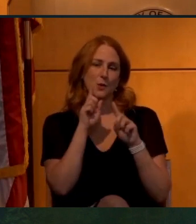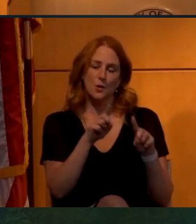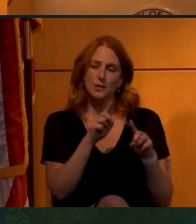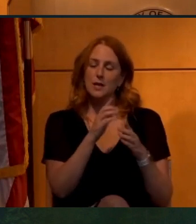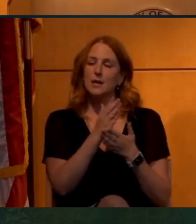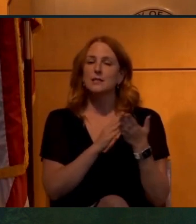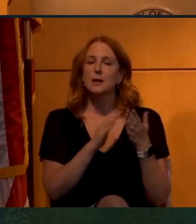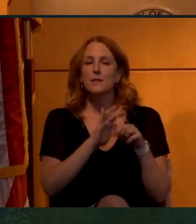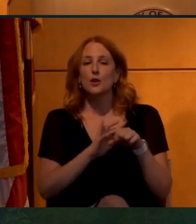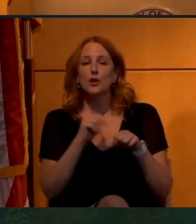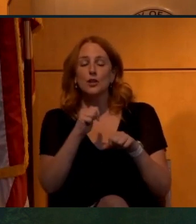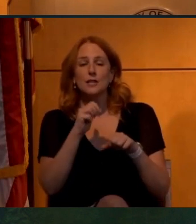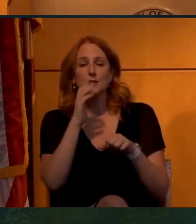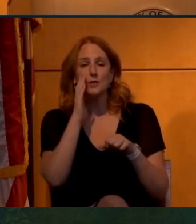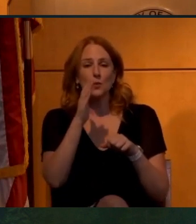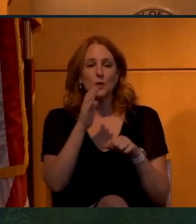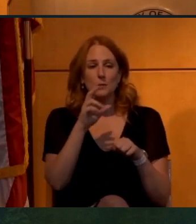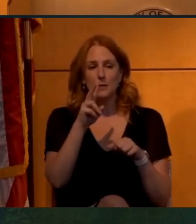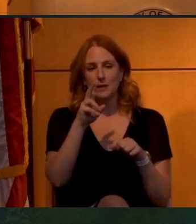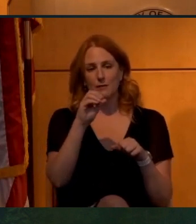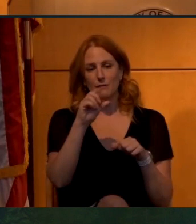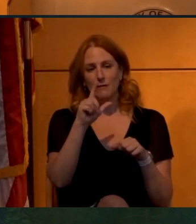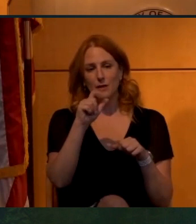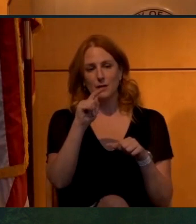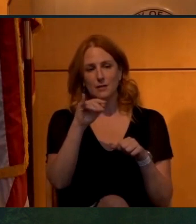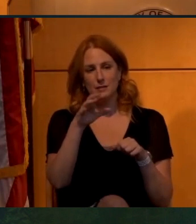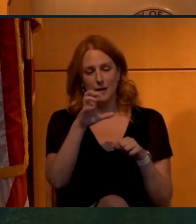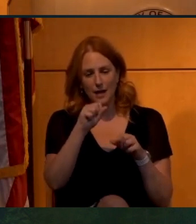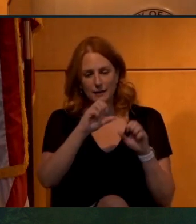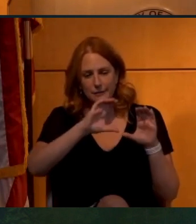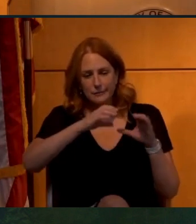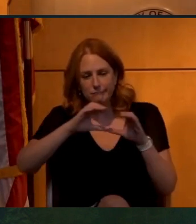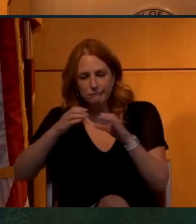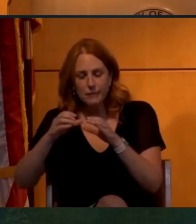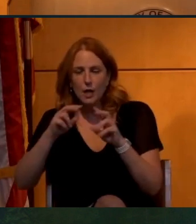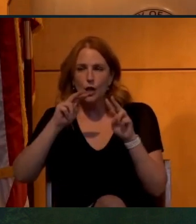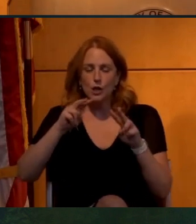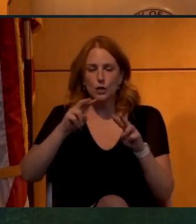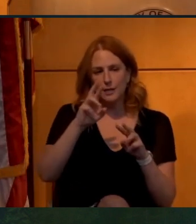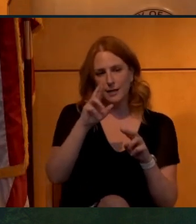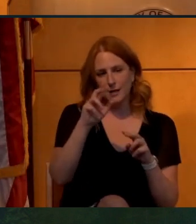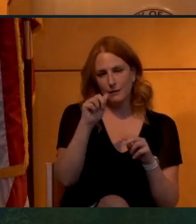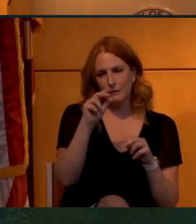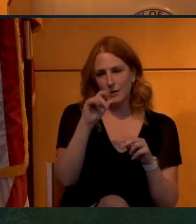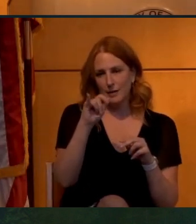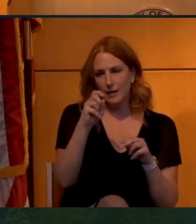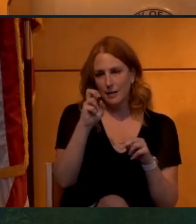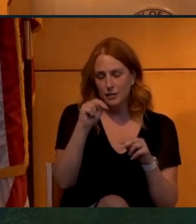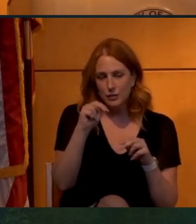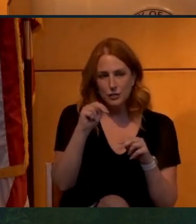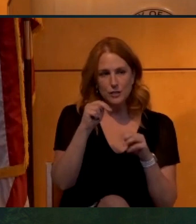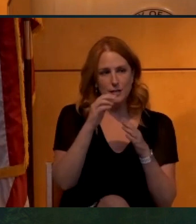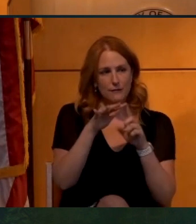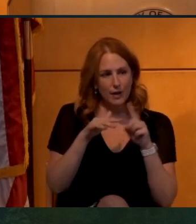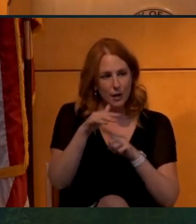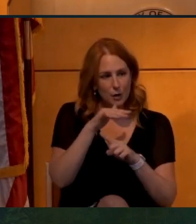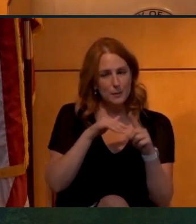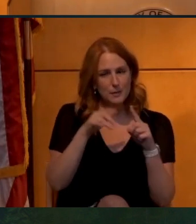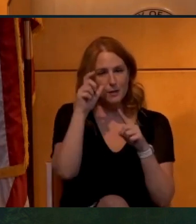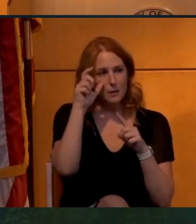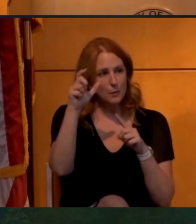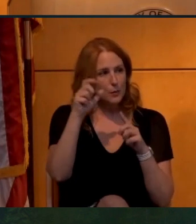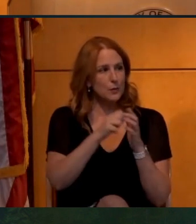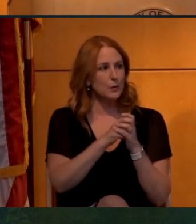be characterizing volatiles, looking at the local radiation environment on the moon, characterizing plume